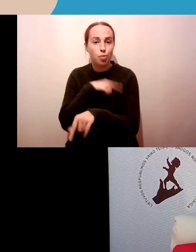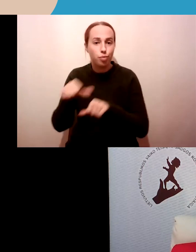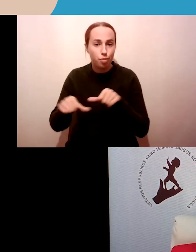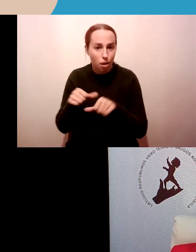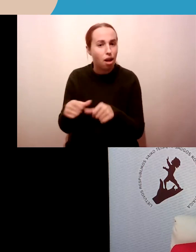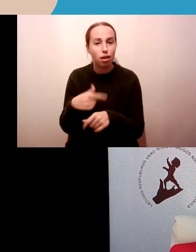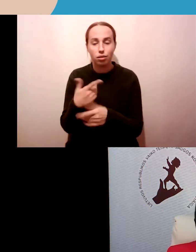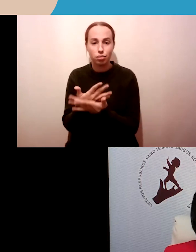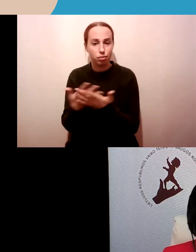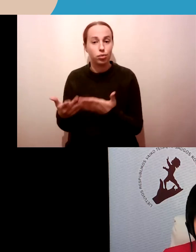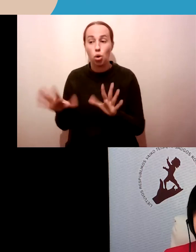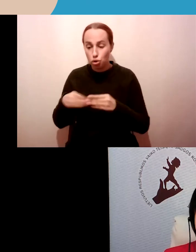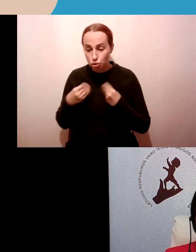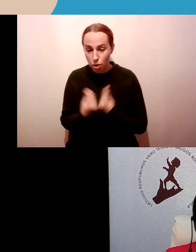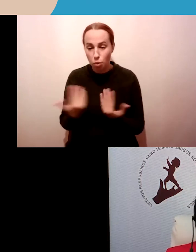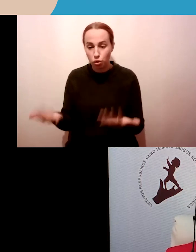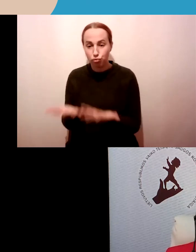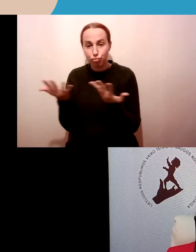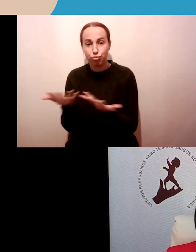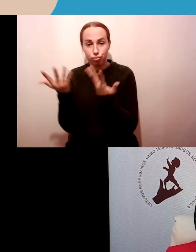to respect each other.